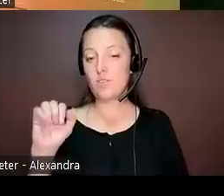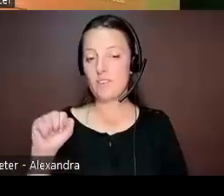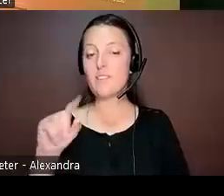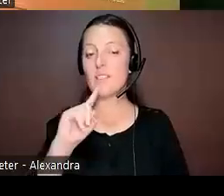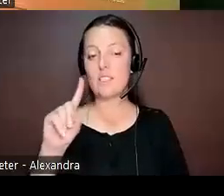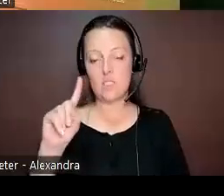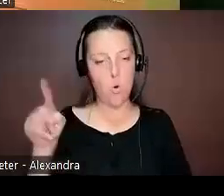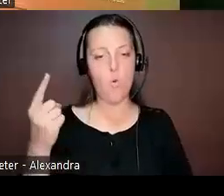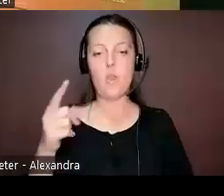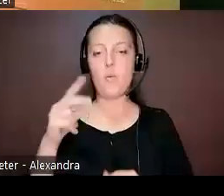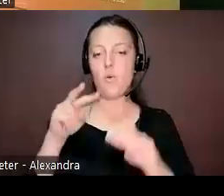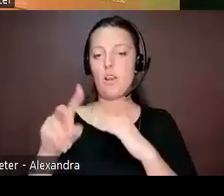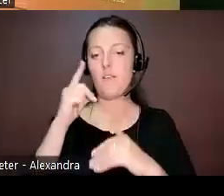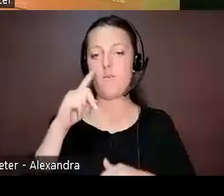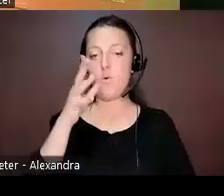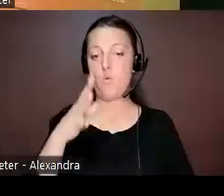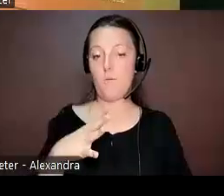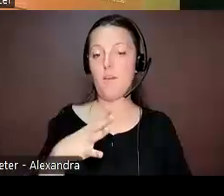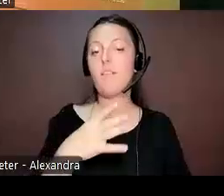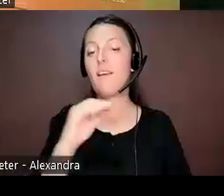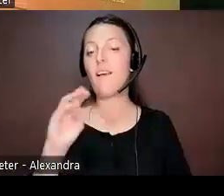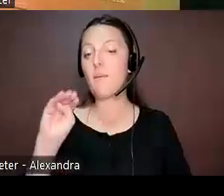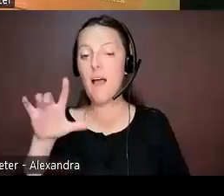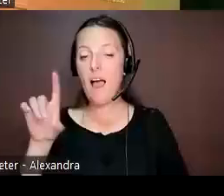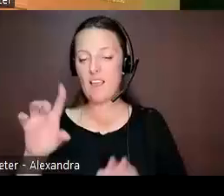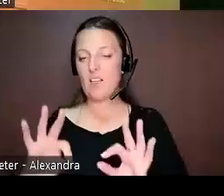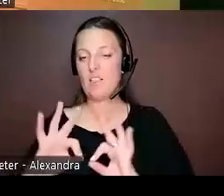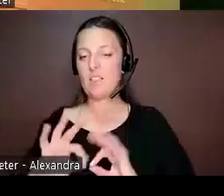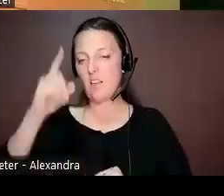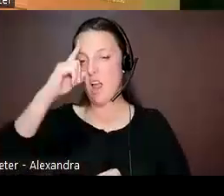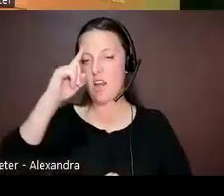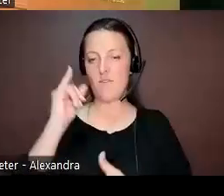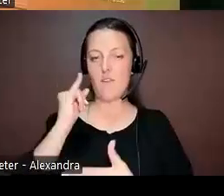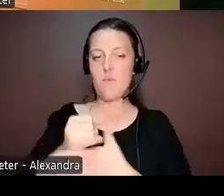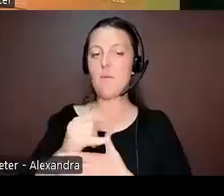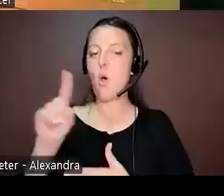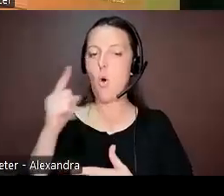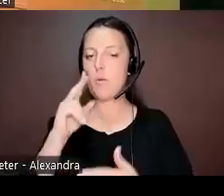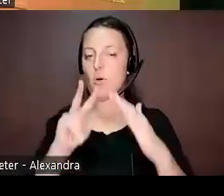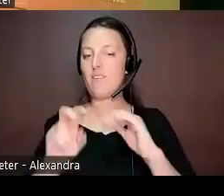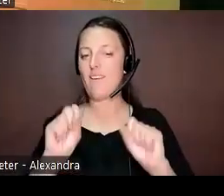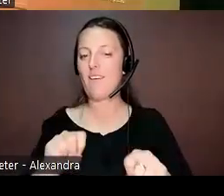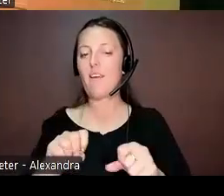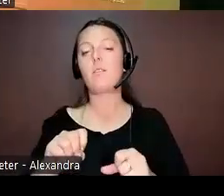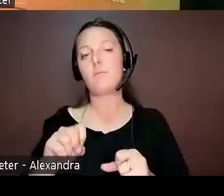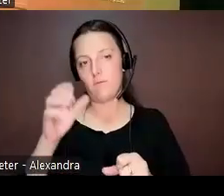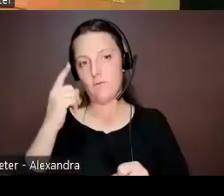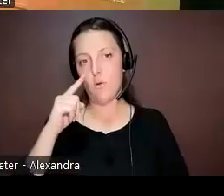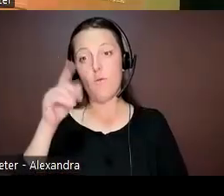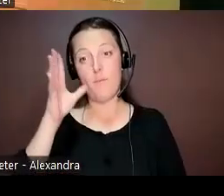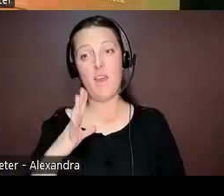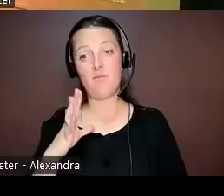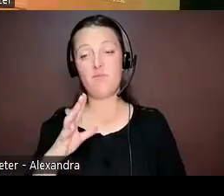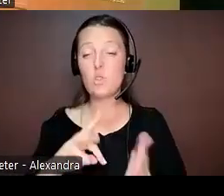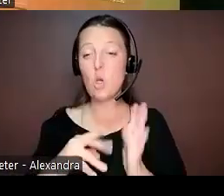mild cognitive impairment is only predictive in men. So there is some kind of gender difference as well. So just to